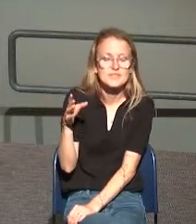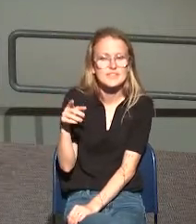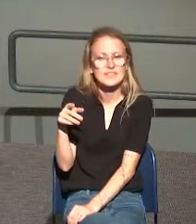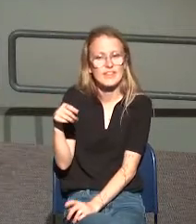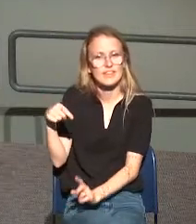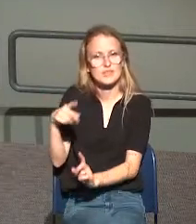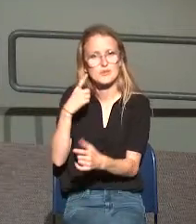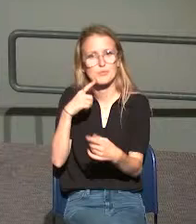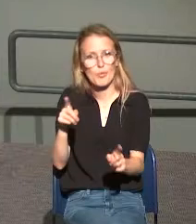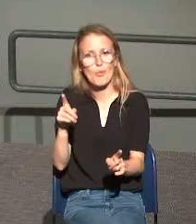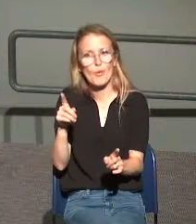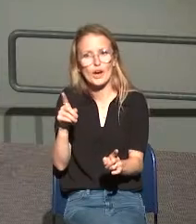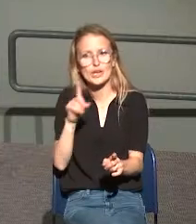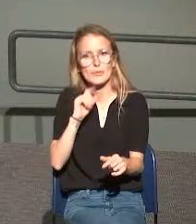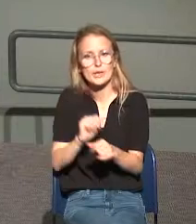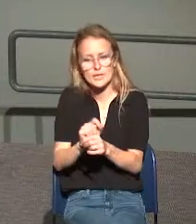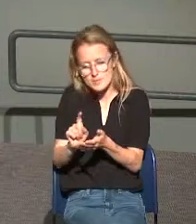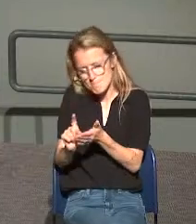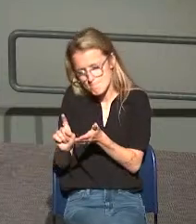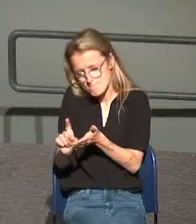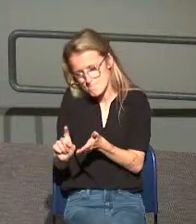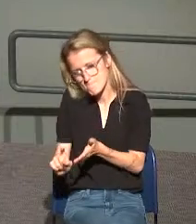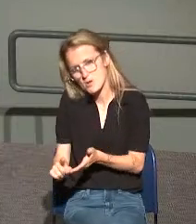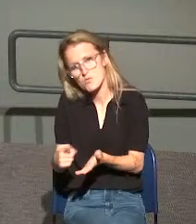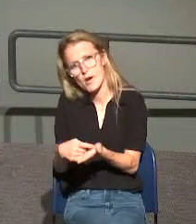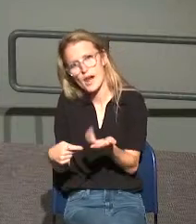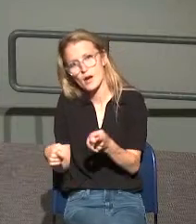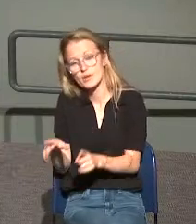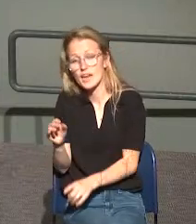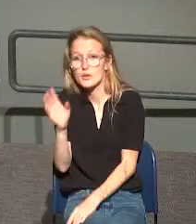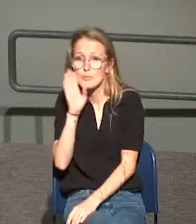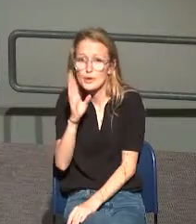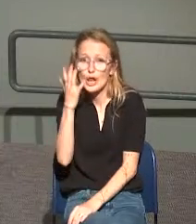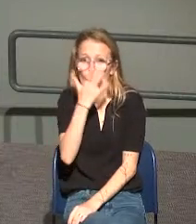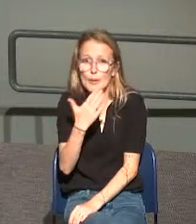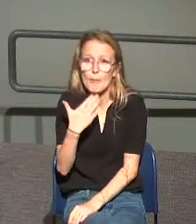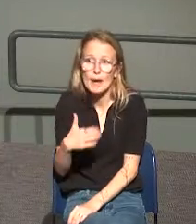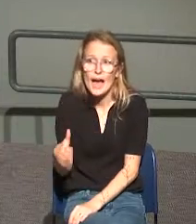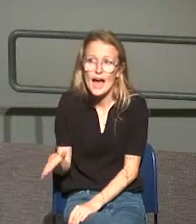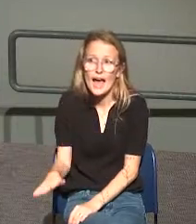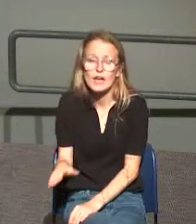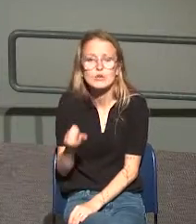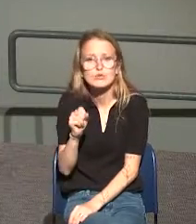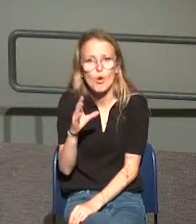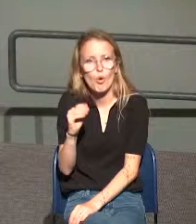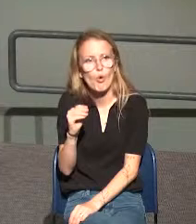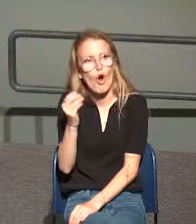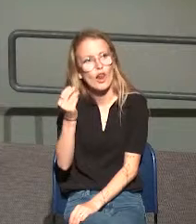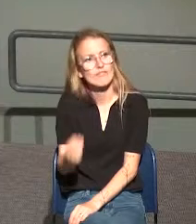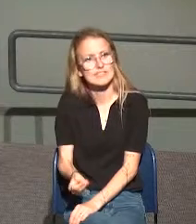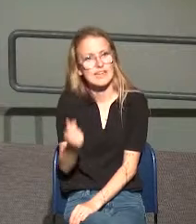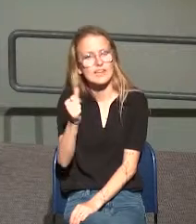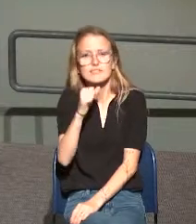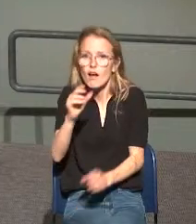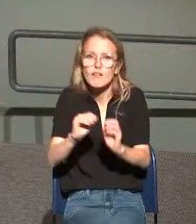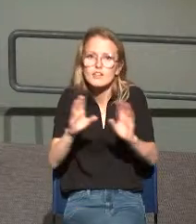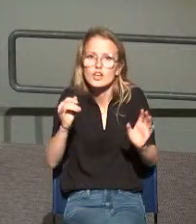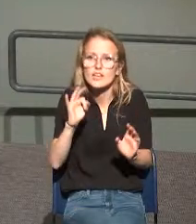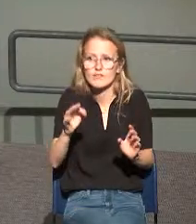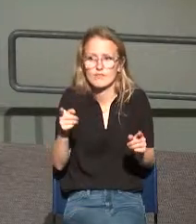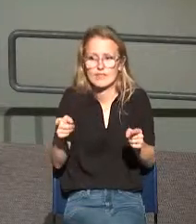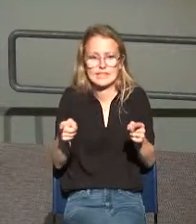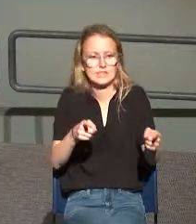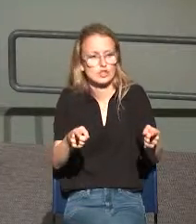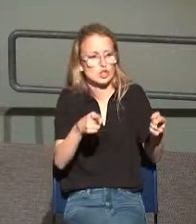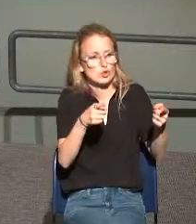in and really found out what really happened, and it was going to be really bad. And so all of a sudden, and it's not clear if these two events